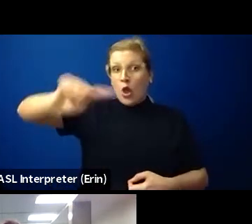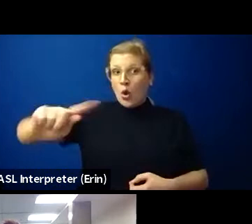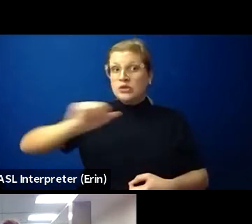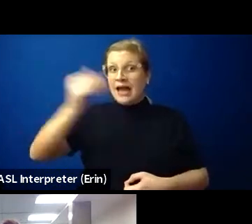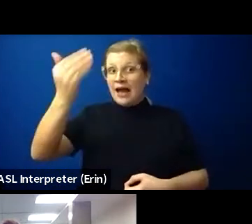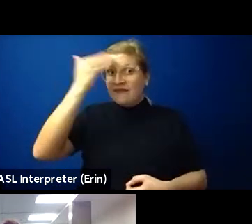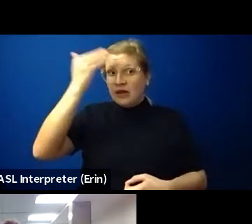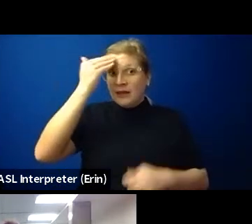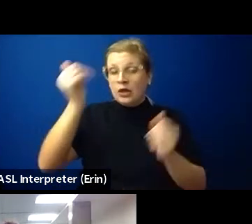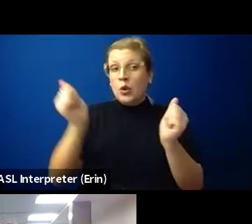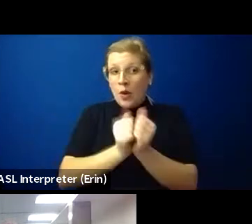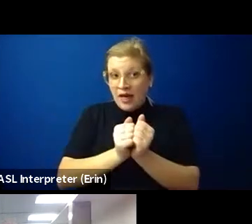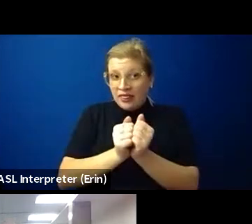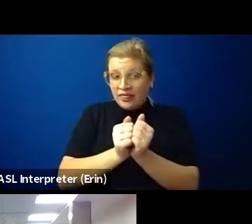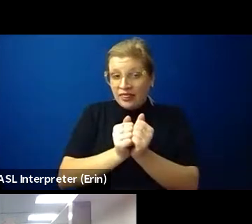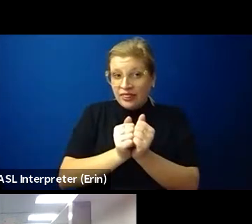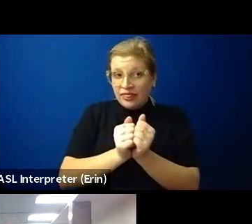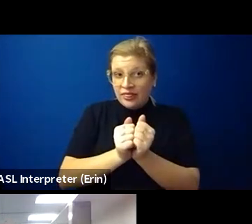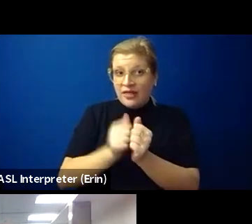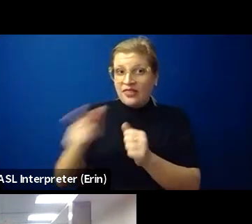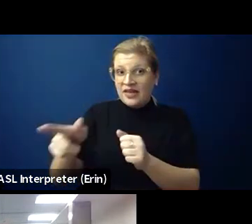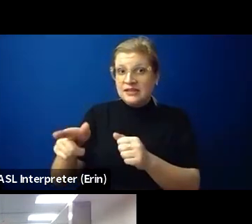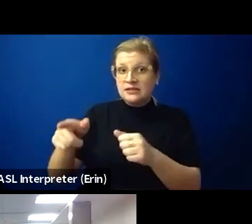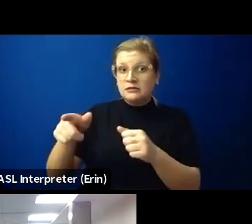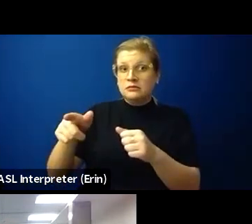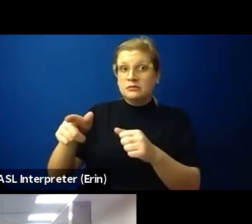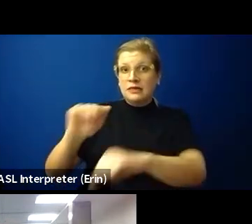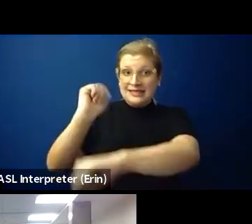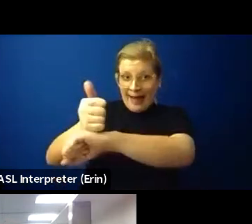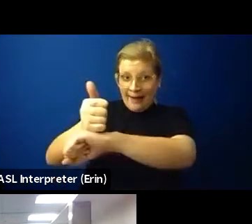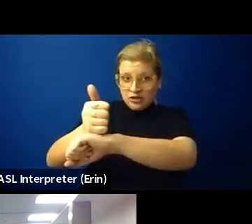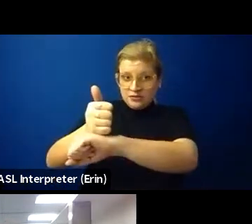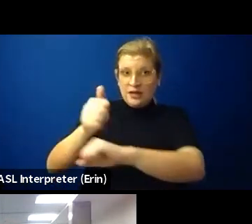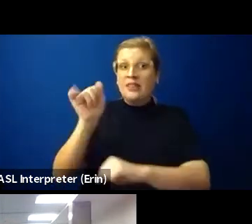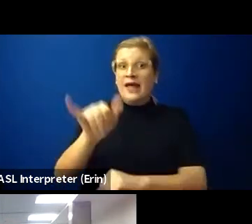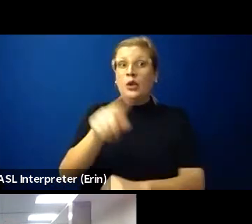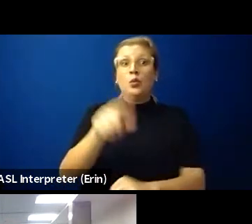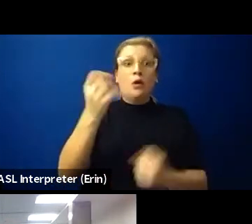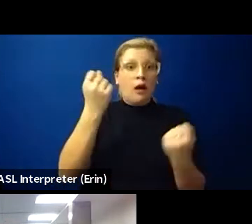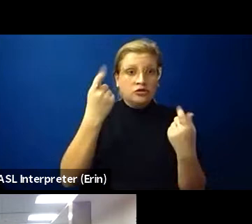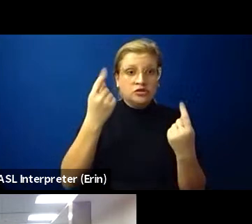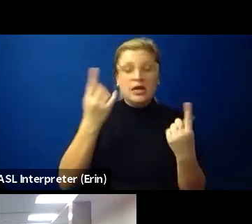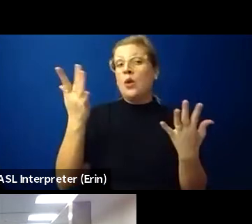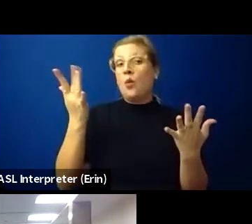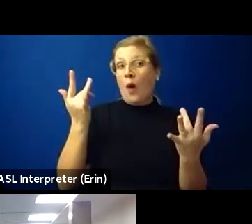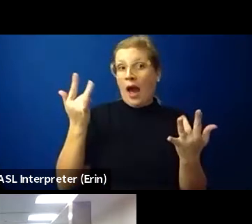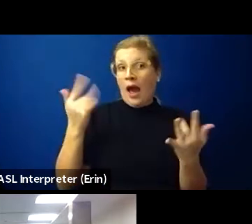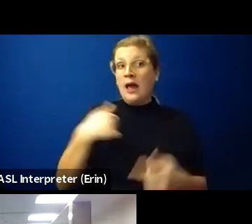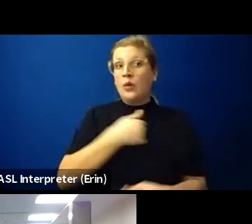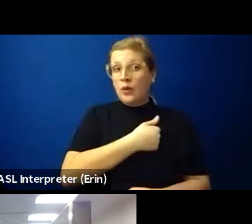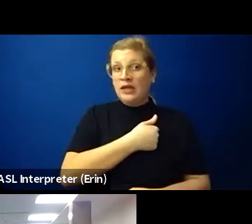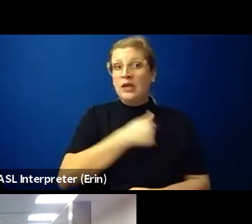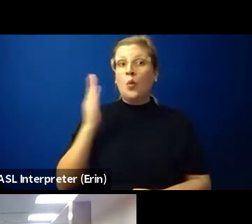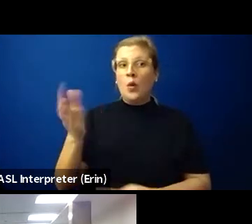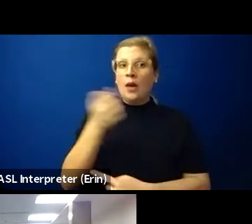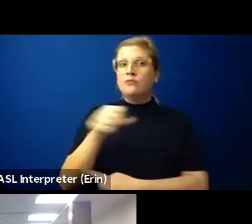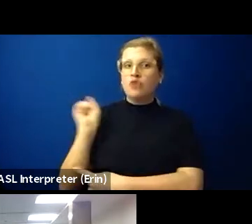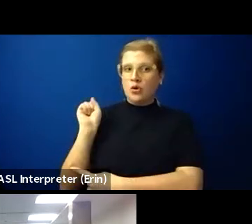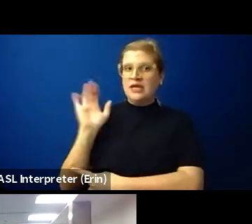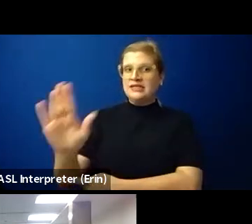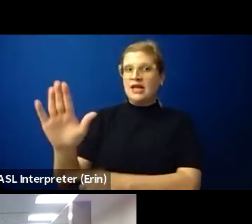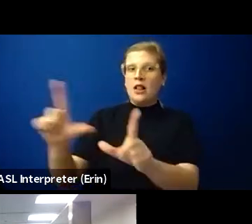with the establishment, Food 7, that they understand why we're about to protest their